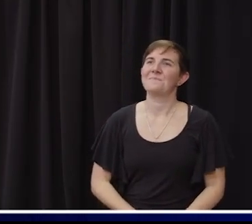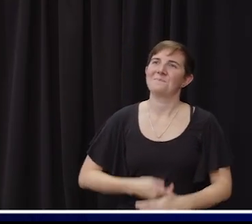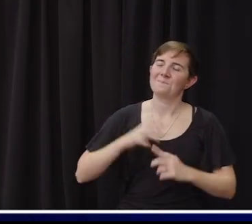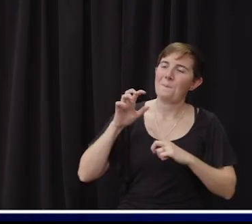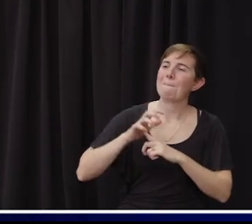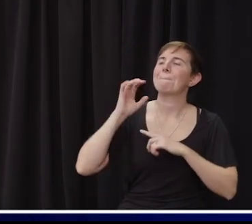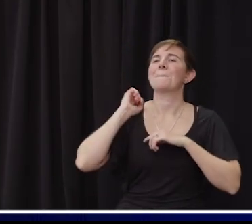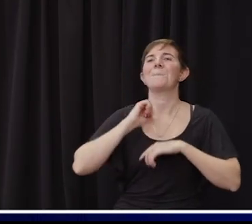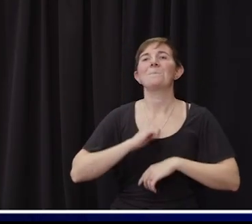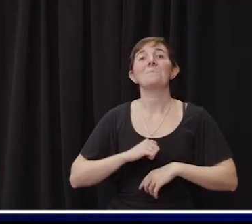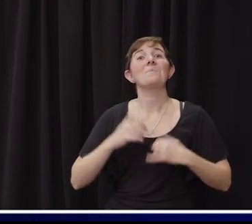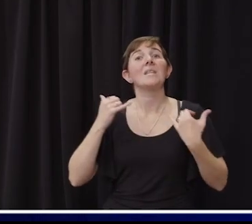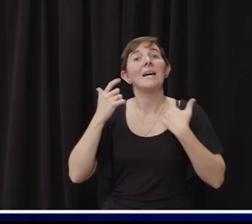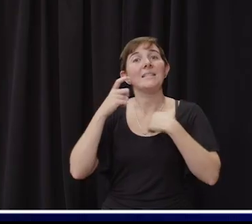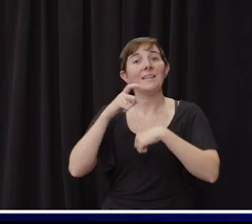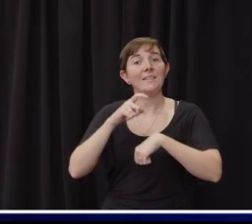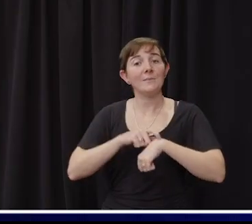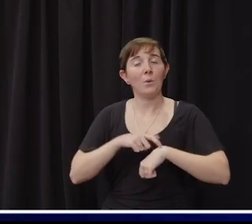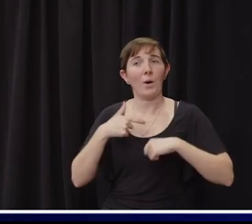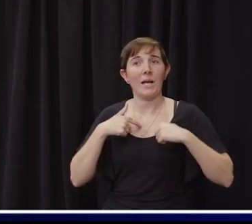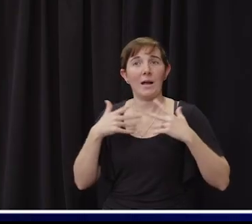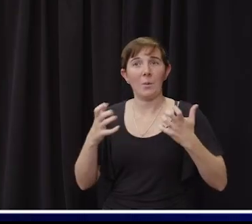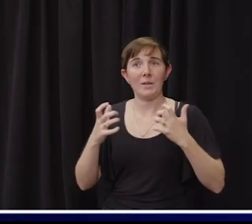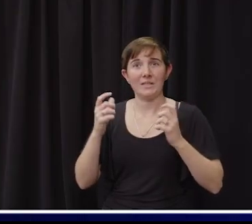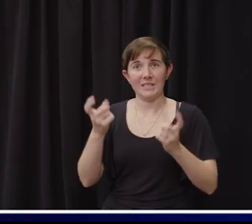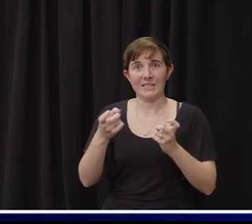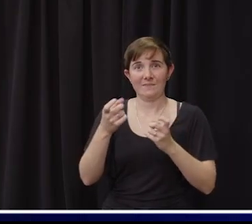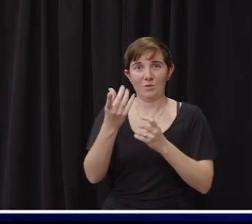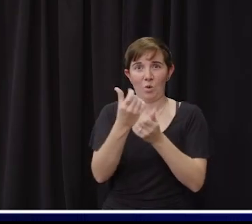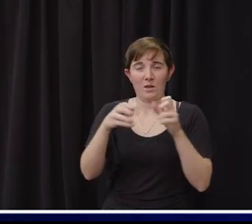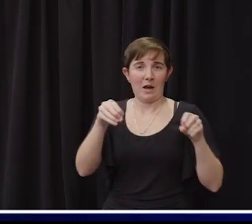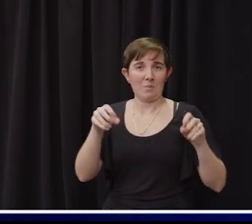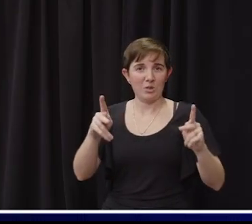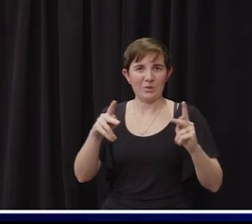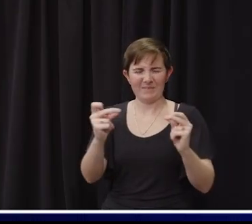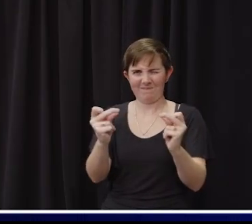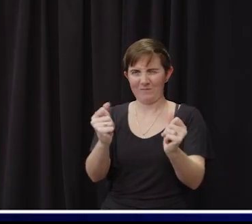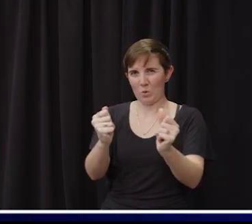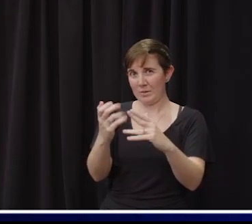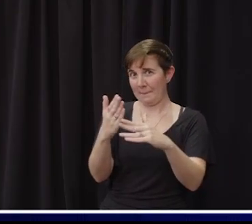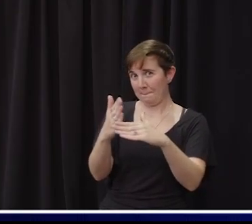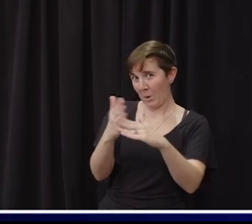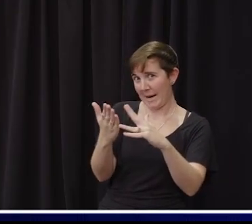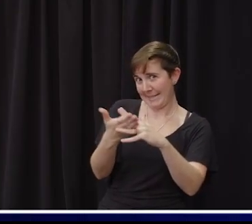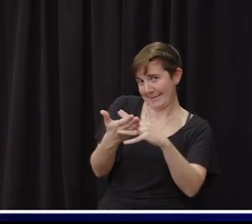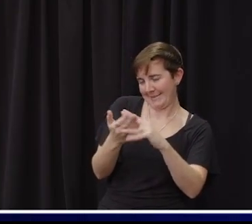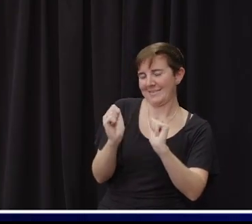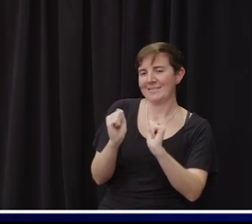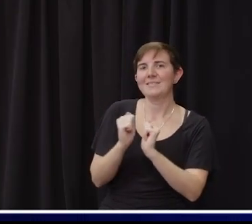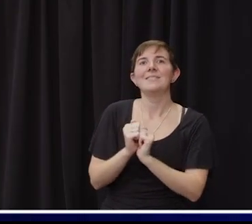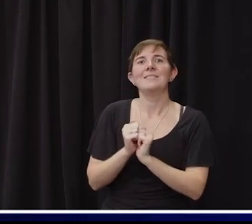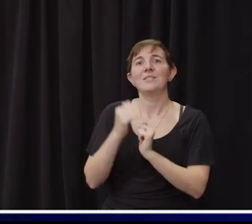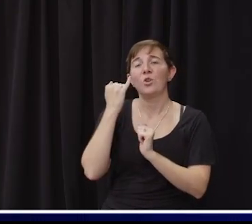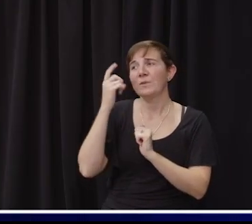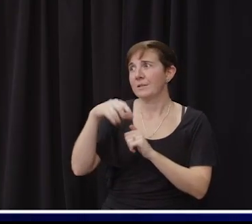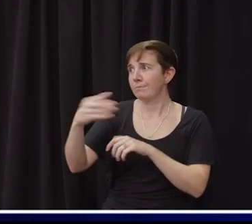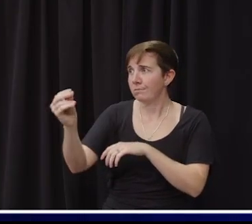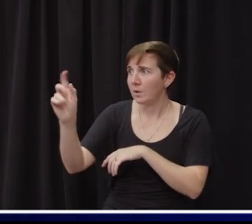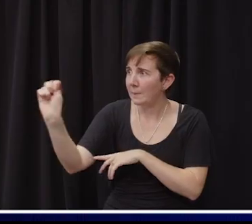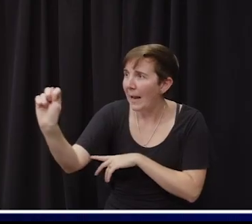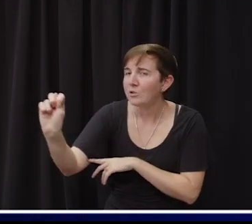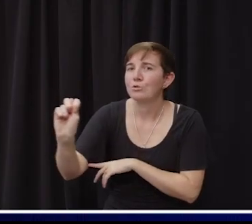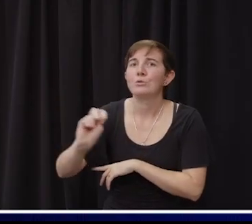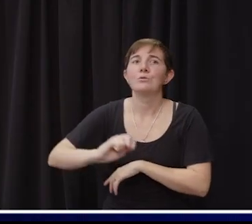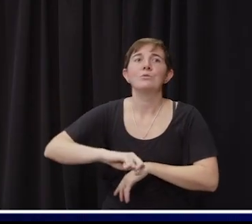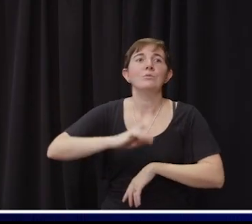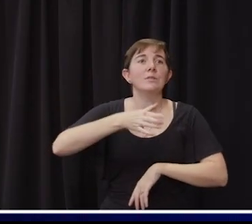Fantastic. Well, at this point, I would like to give everybody an opportunity to take a little bit of a break. So if you need to use the restroom, get